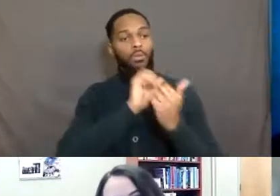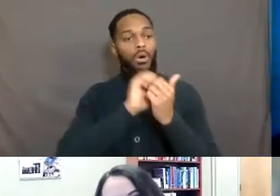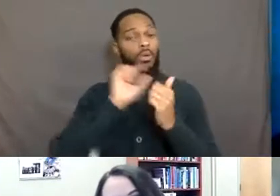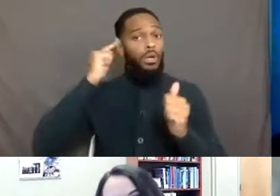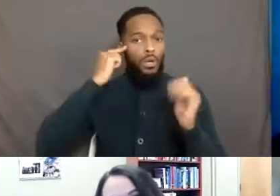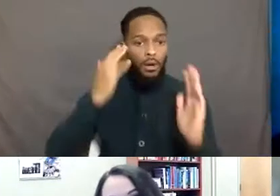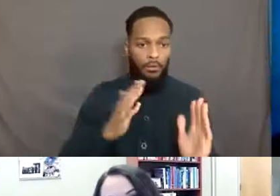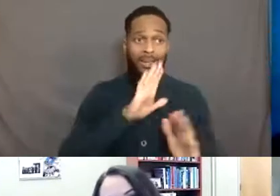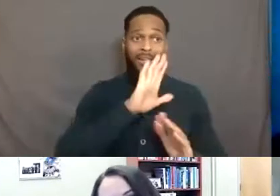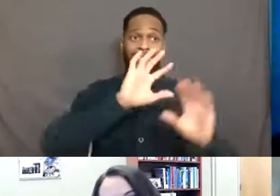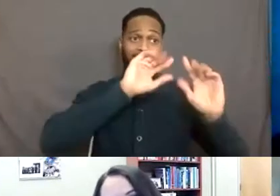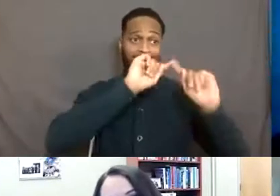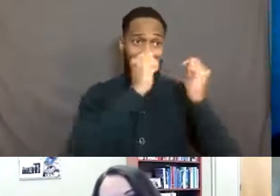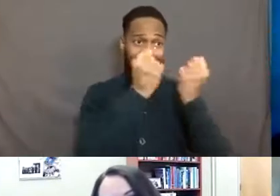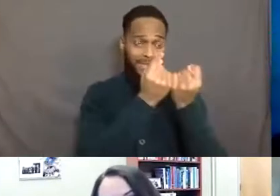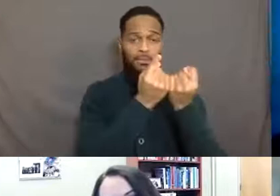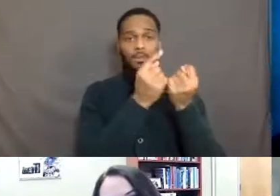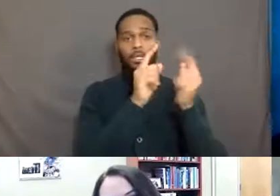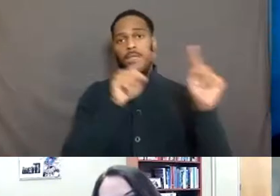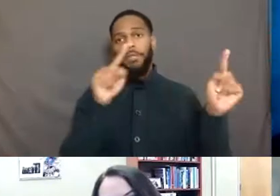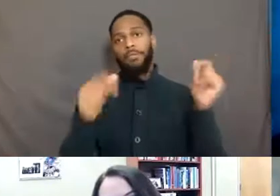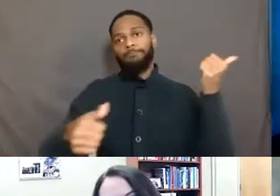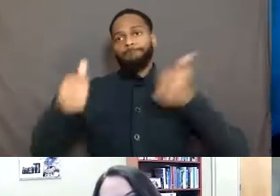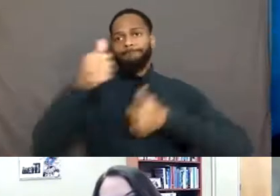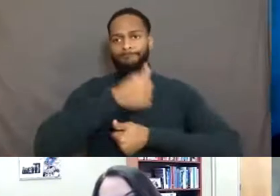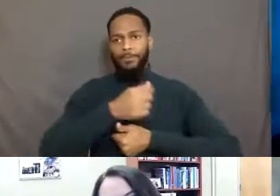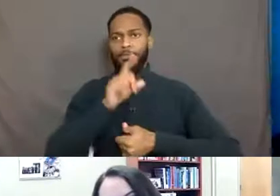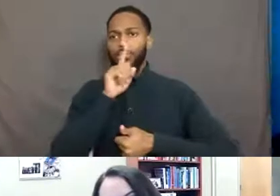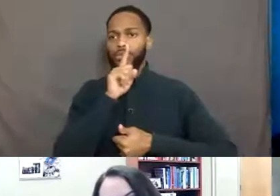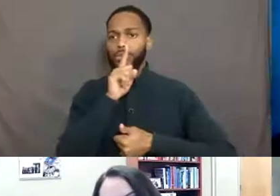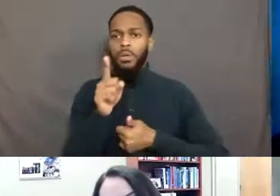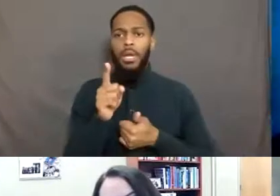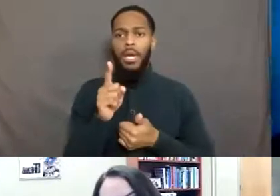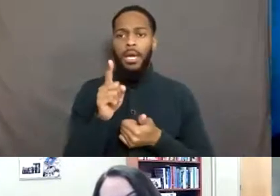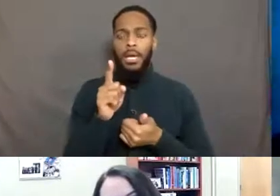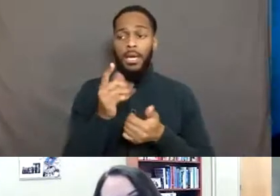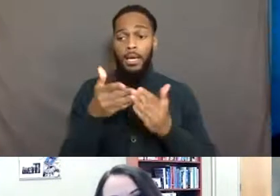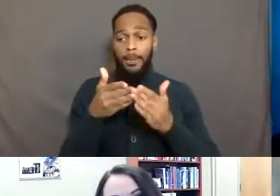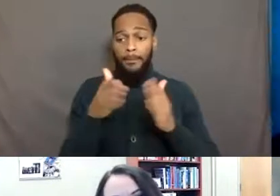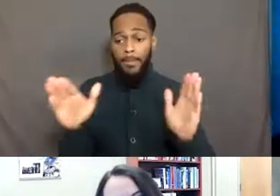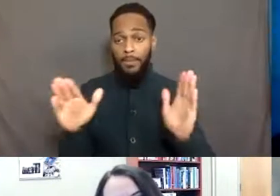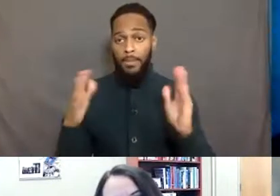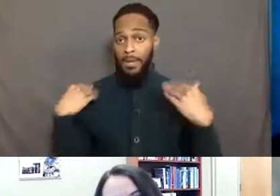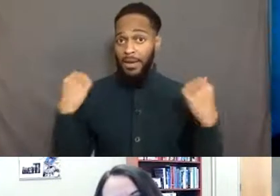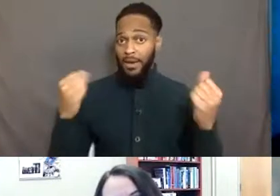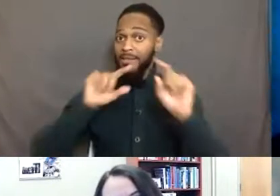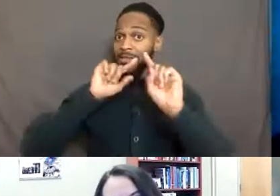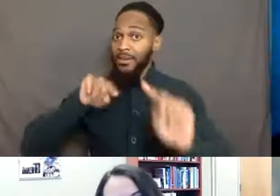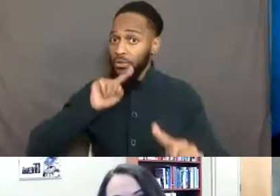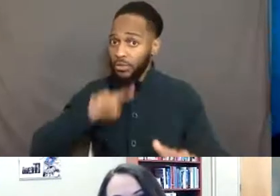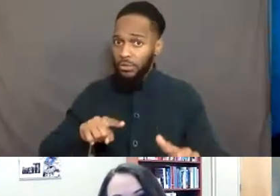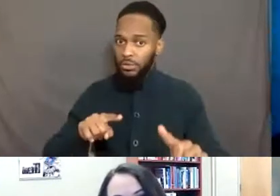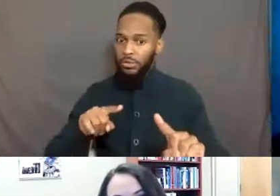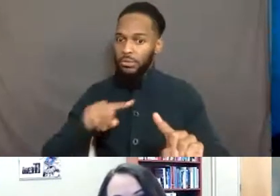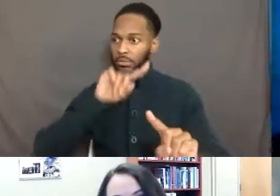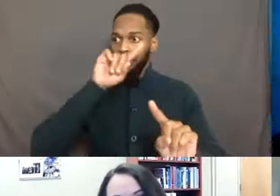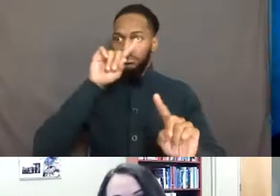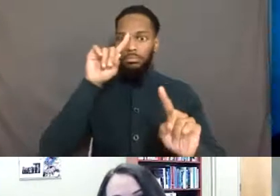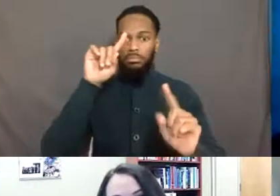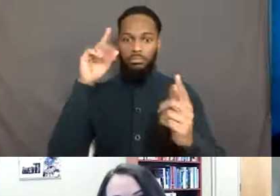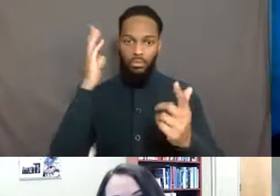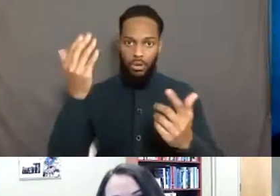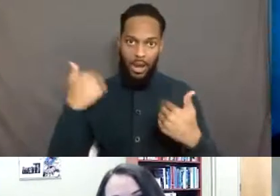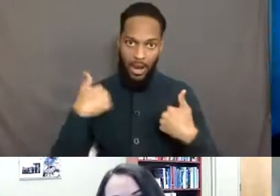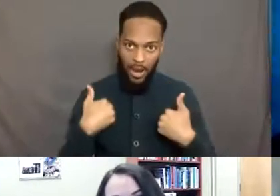supervisors to make sure that we can get those public health answers. LA Unified is many things. It's not a public health agency. We have the